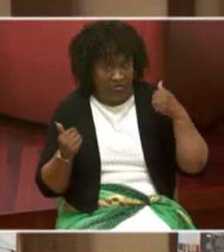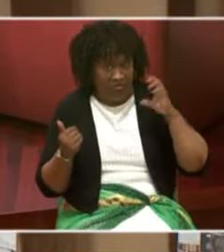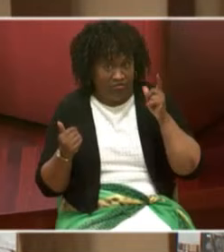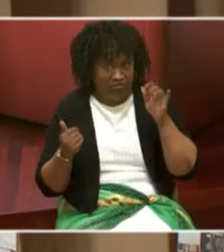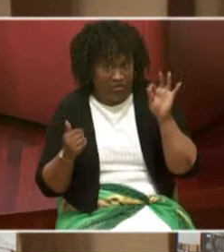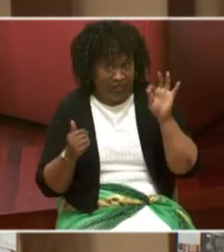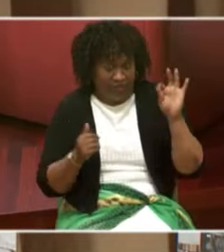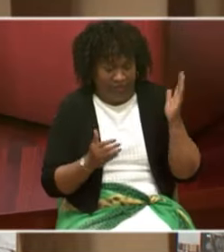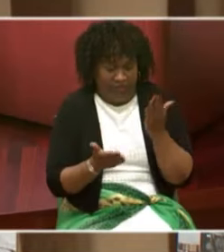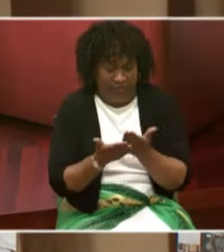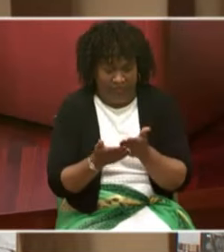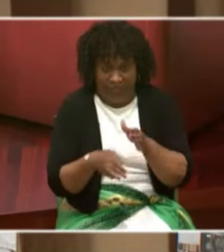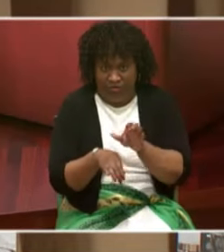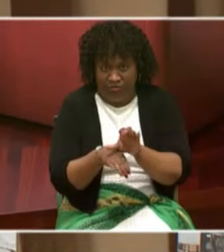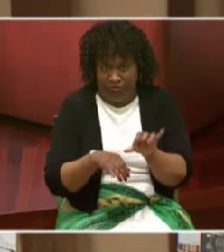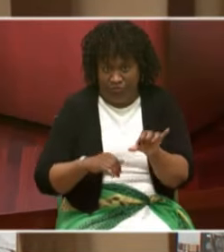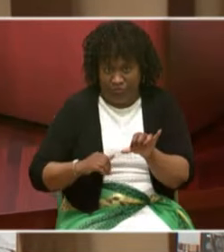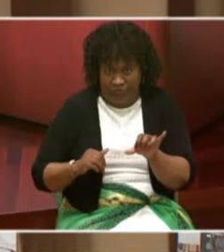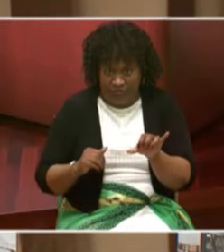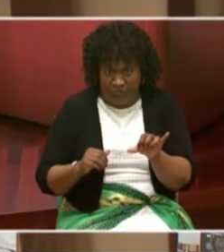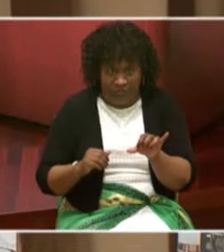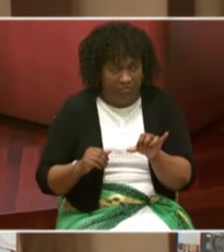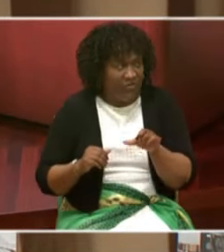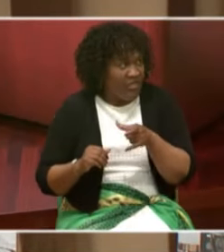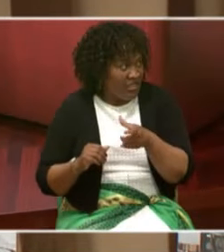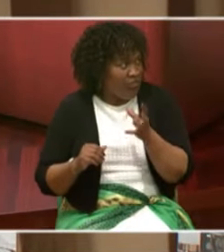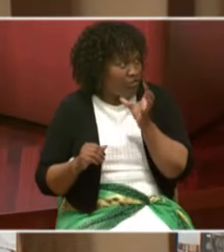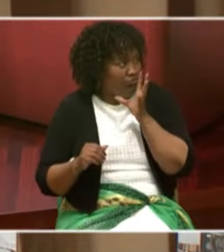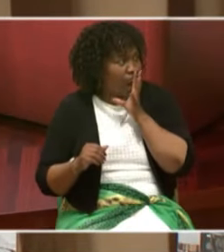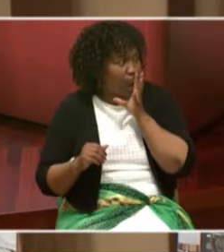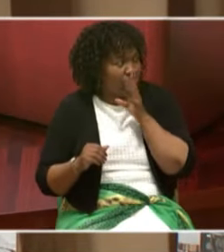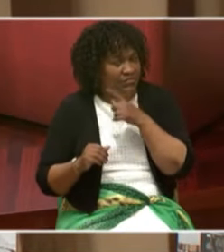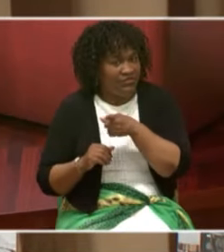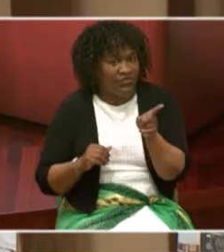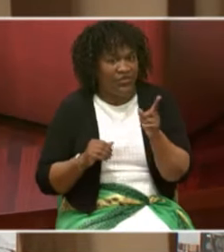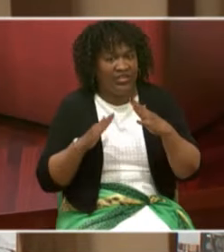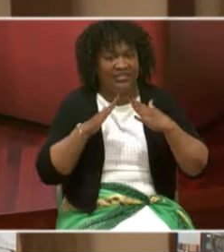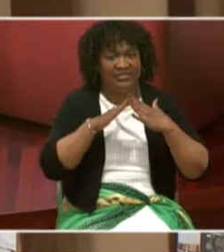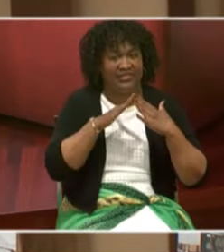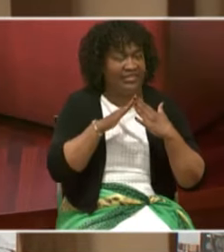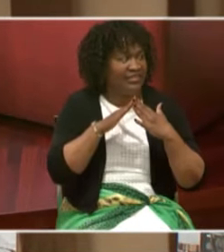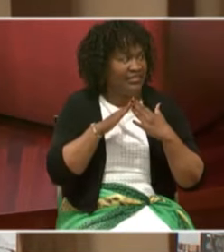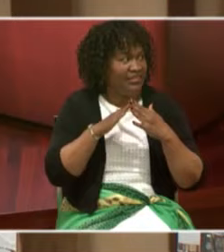1989, for a book signing of my book, Walking with the Wind. They gave me a library card.